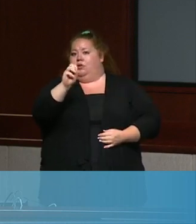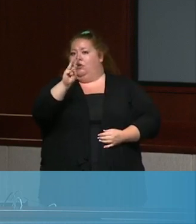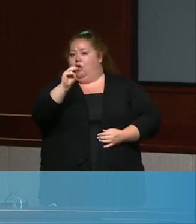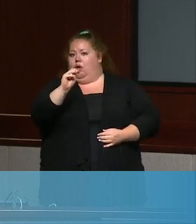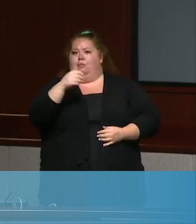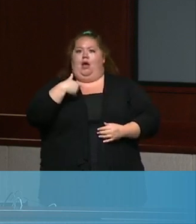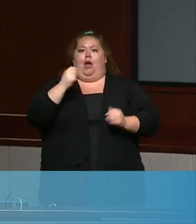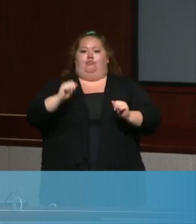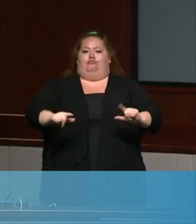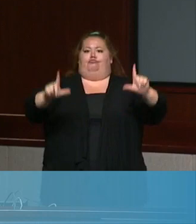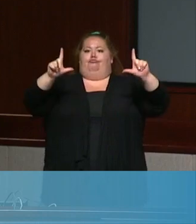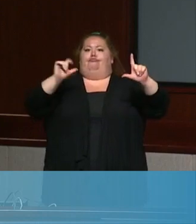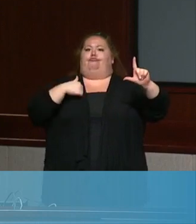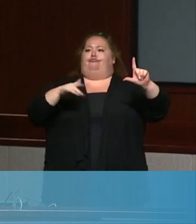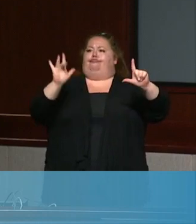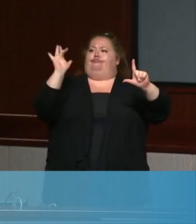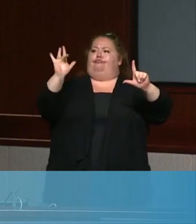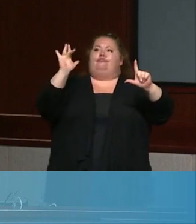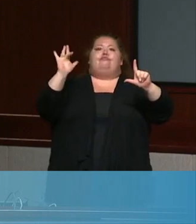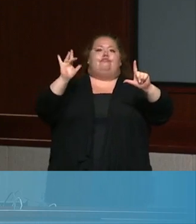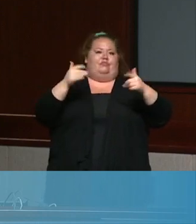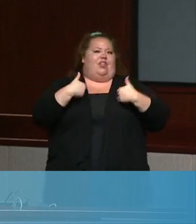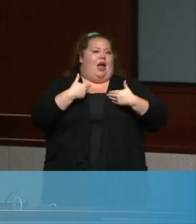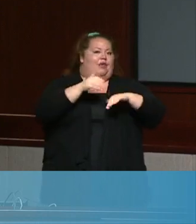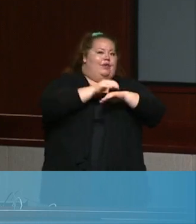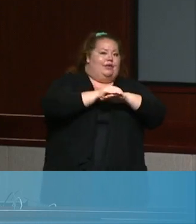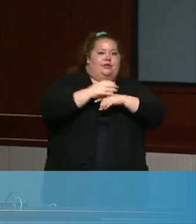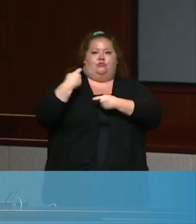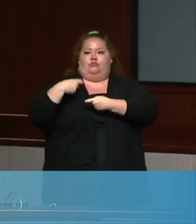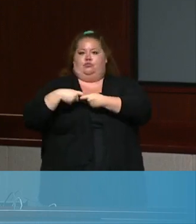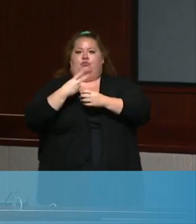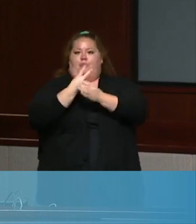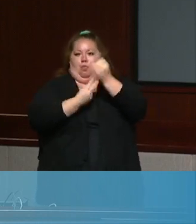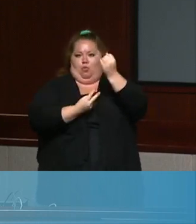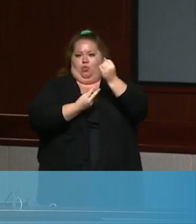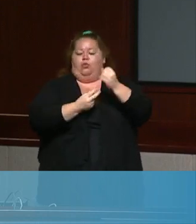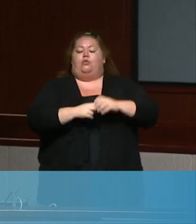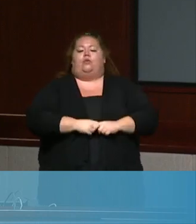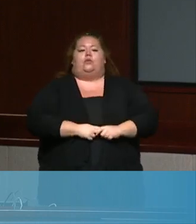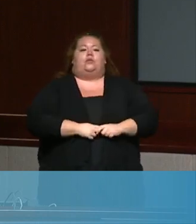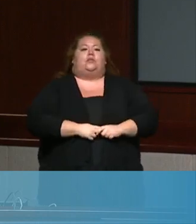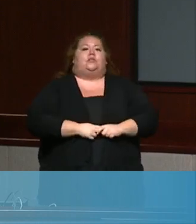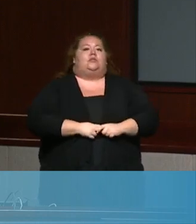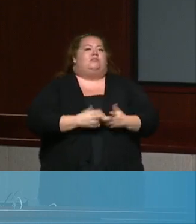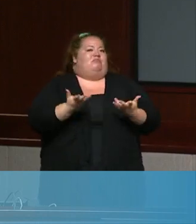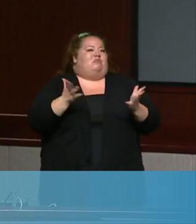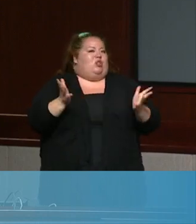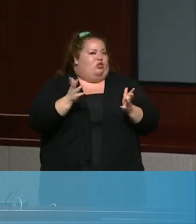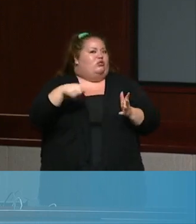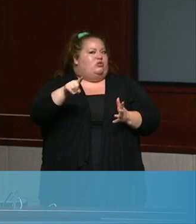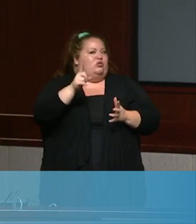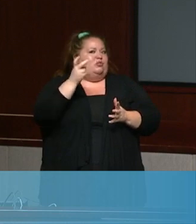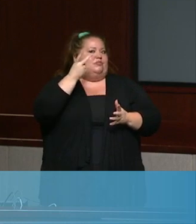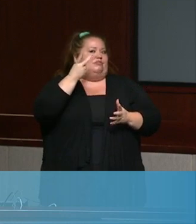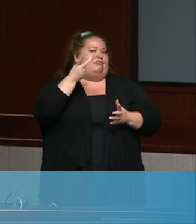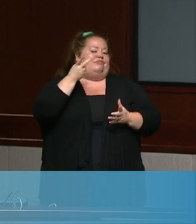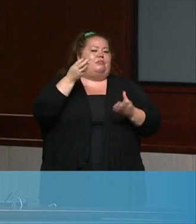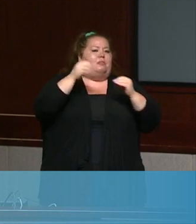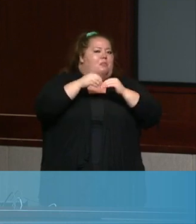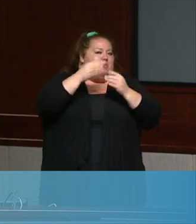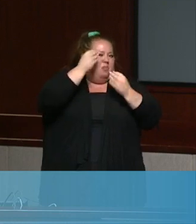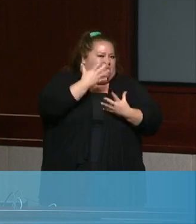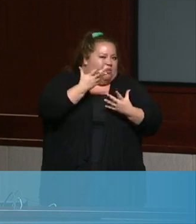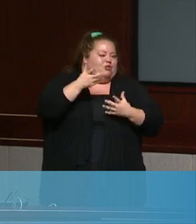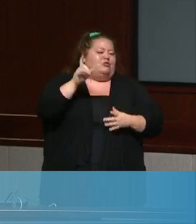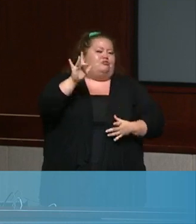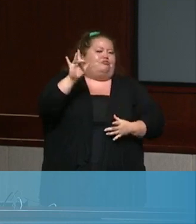on the front, and you just click on that. It comes in both English and Spanish. If you need that, we encourage you to look it up. Now I'll bring up our Director of Public Health,